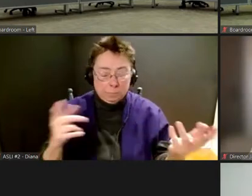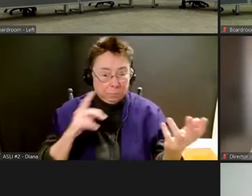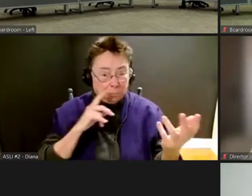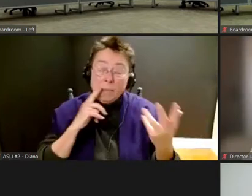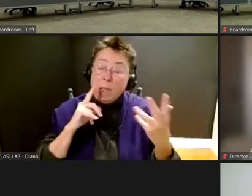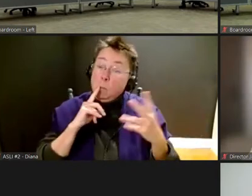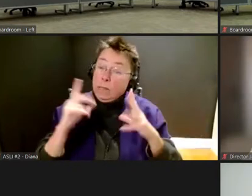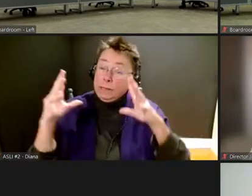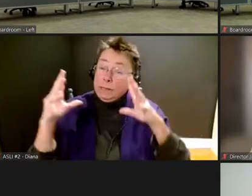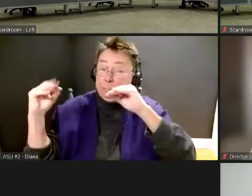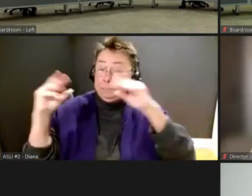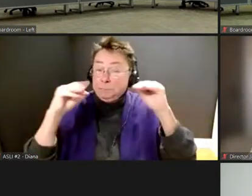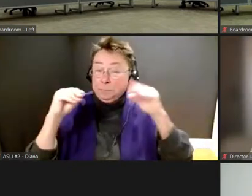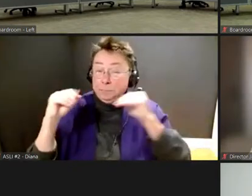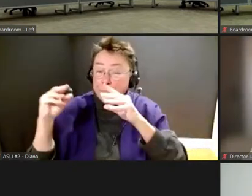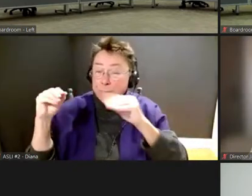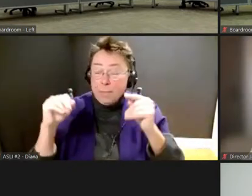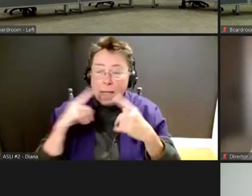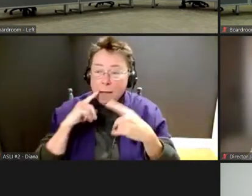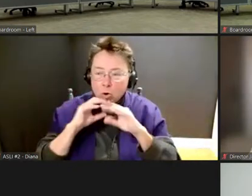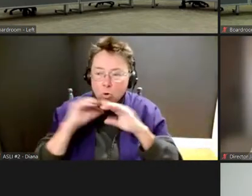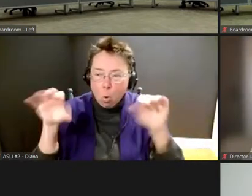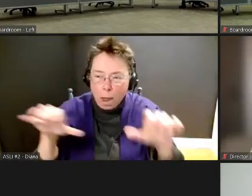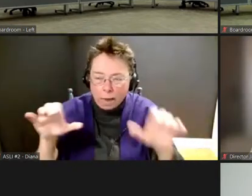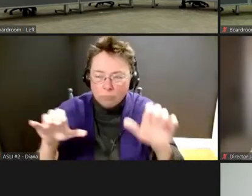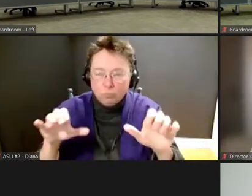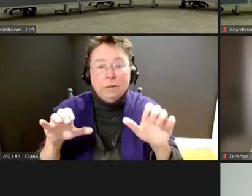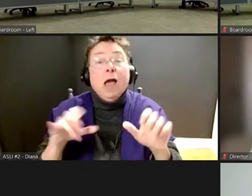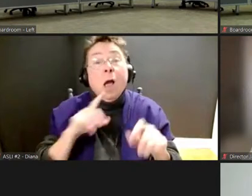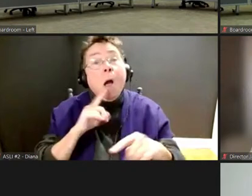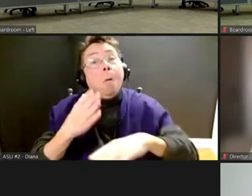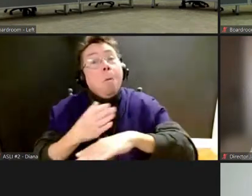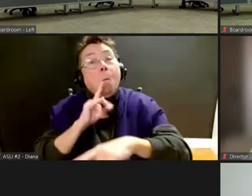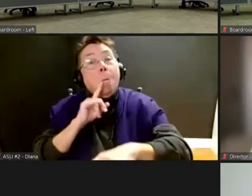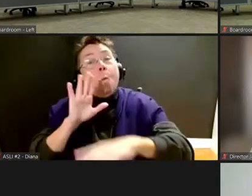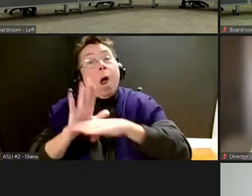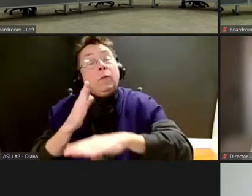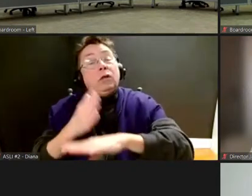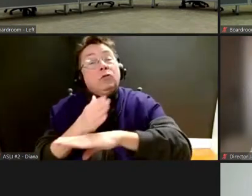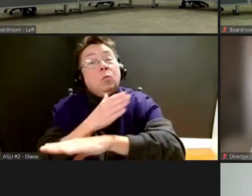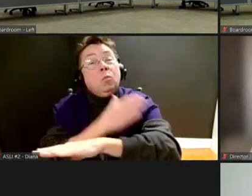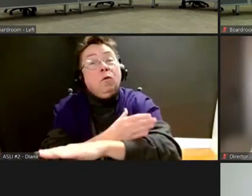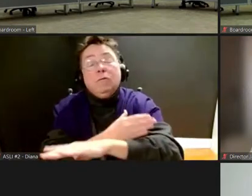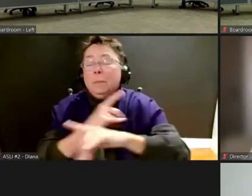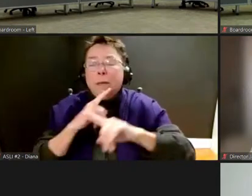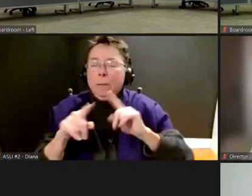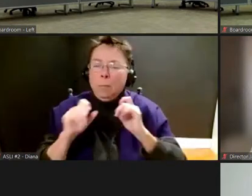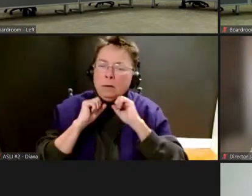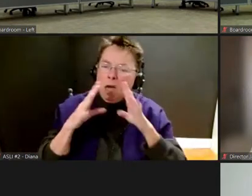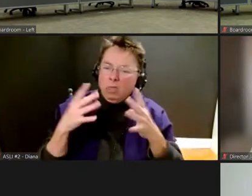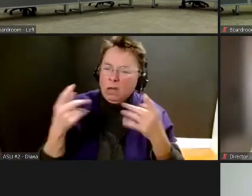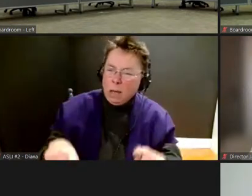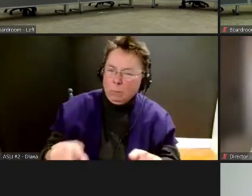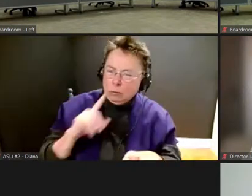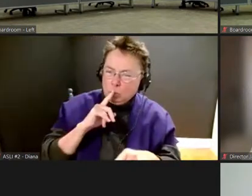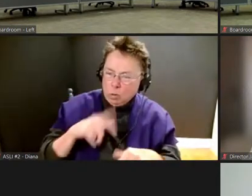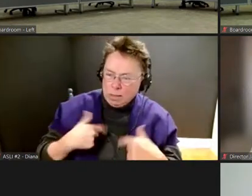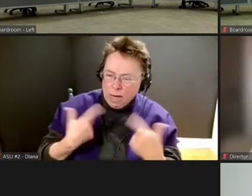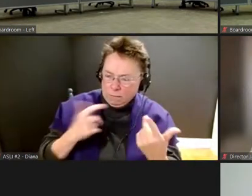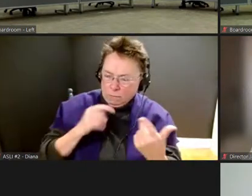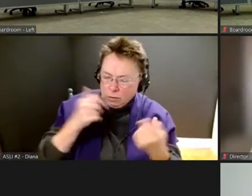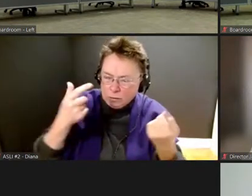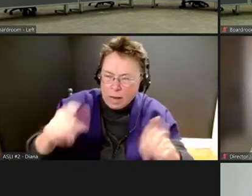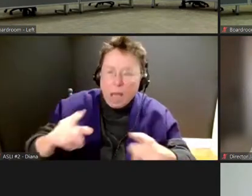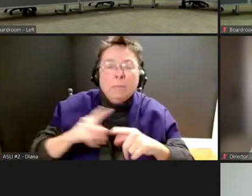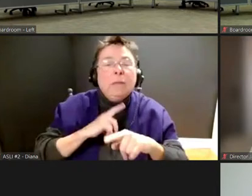action. Improvements are promised, flashy press releases are made, but reality continues to be vastly different. CTA spokesperson